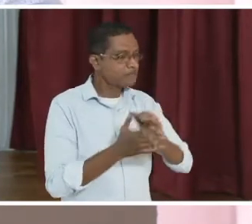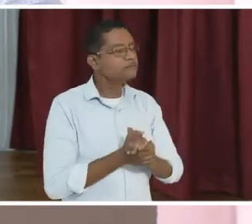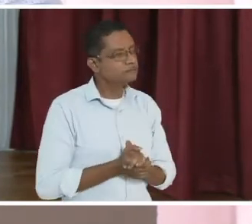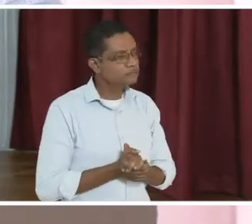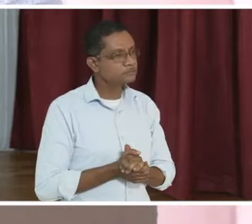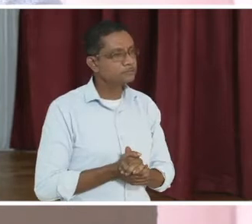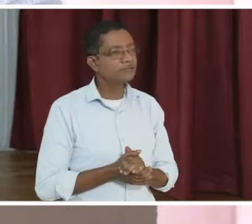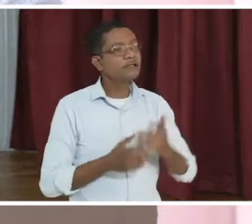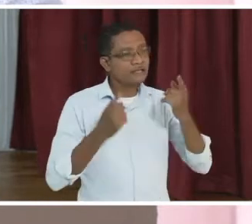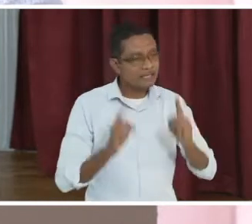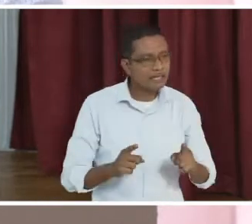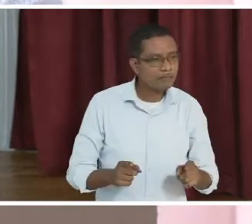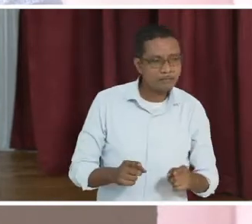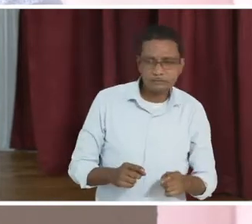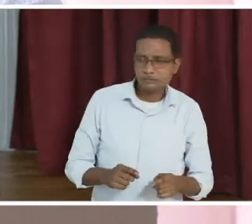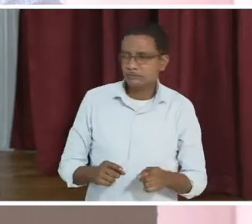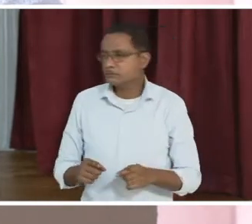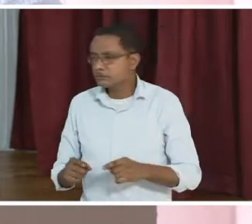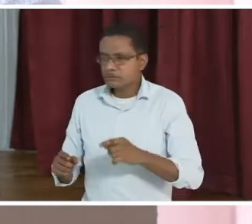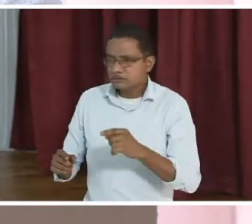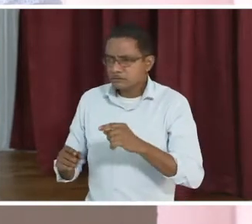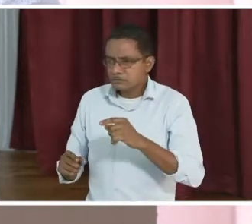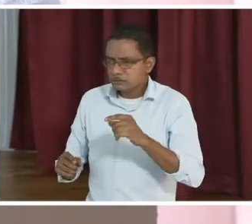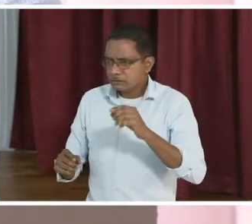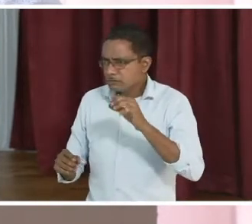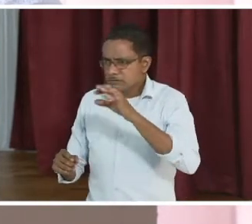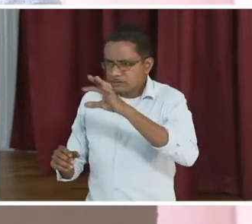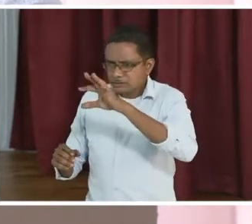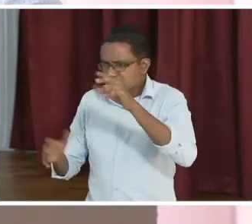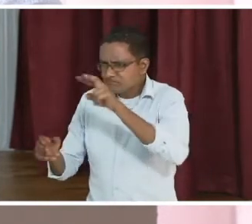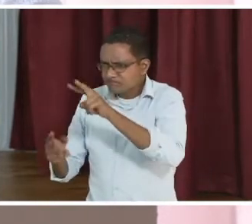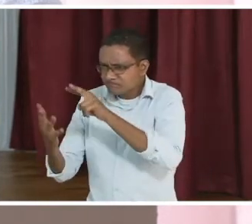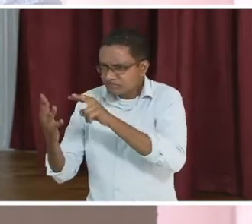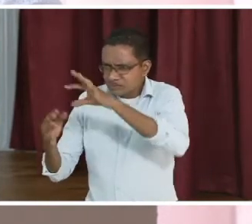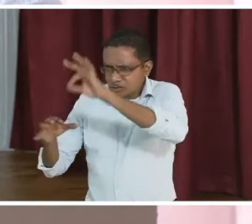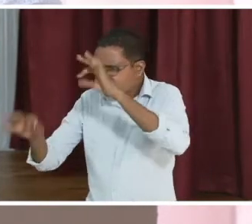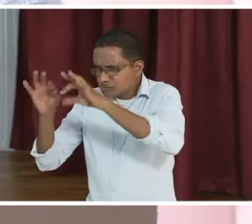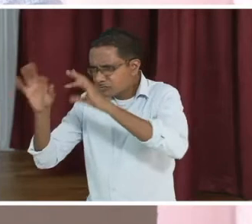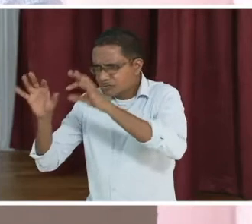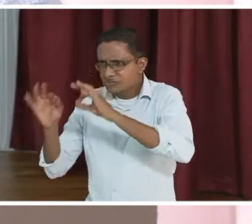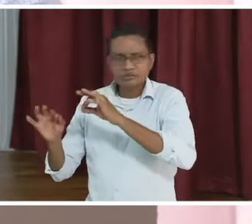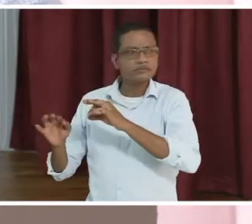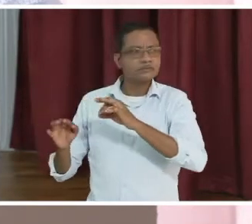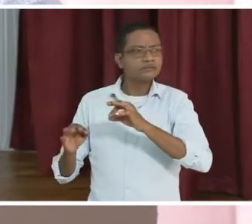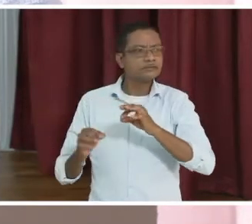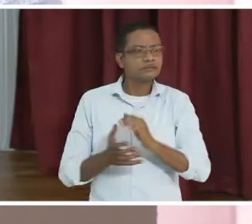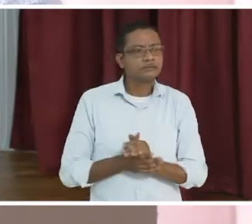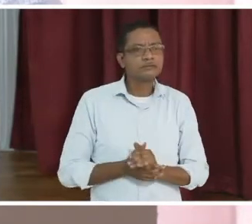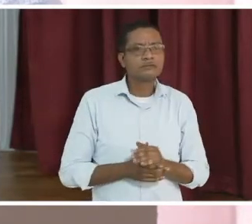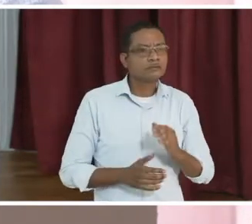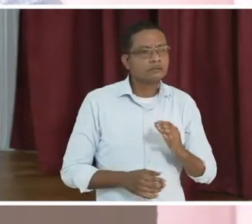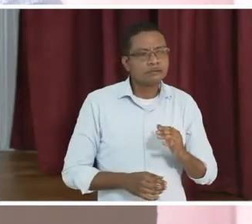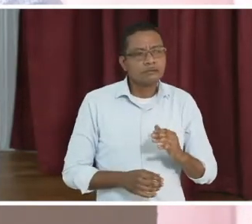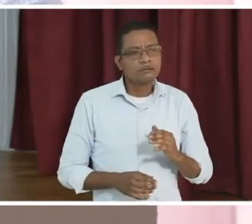randomly selects different reference numbers which is attached to a customer or customers. Because remember, our applications could be either